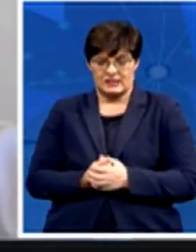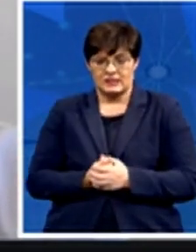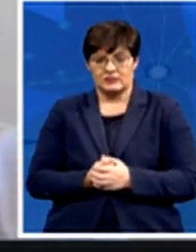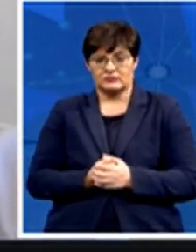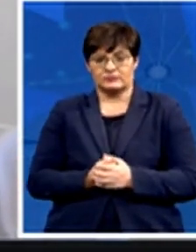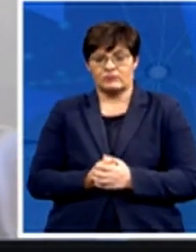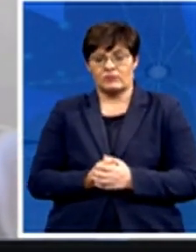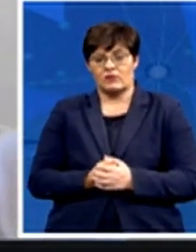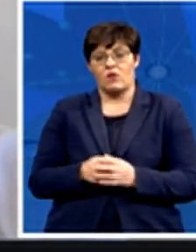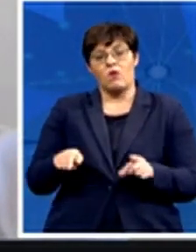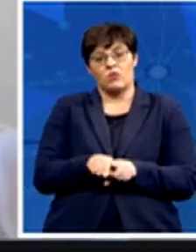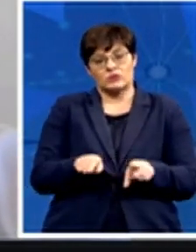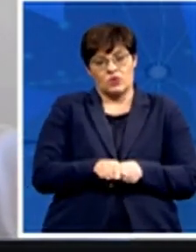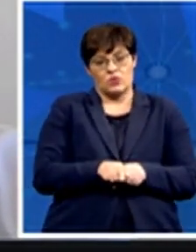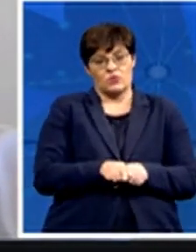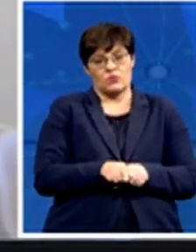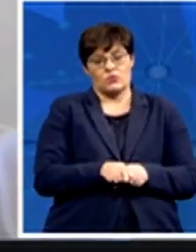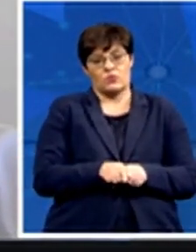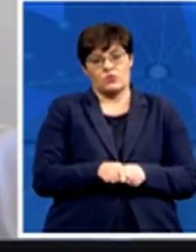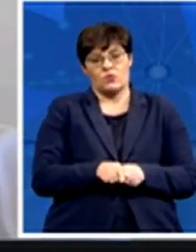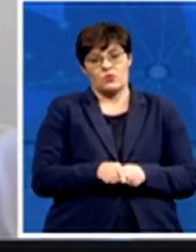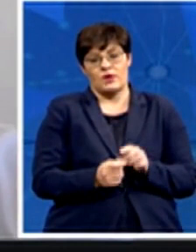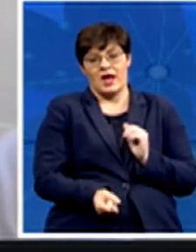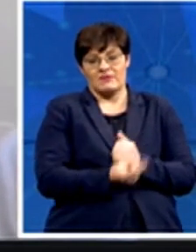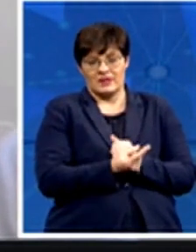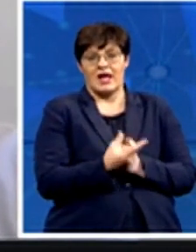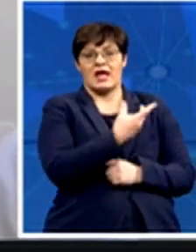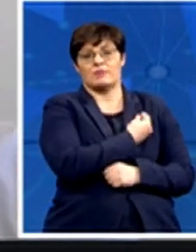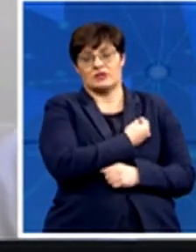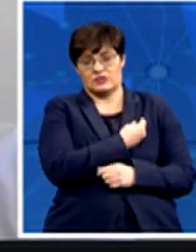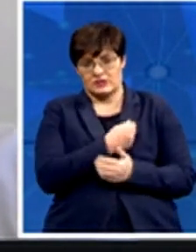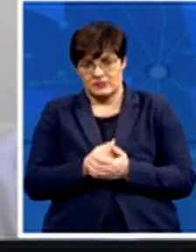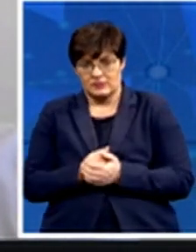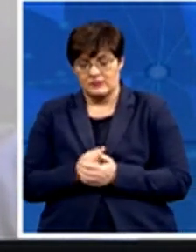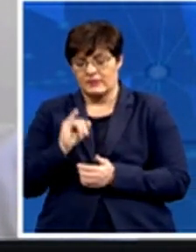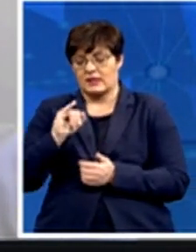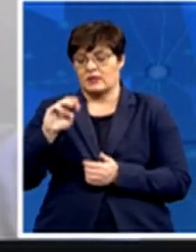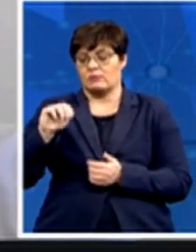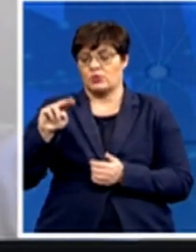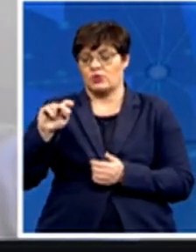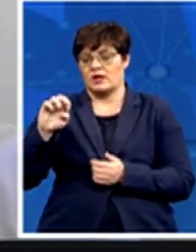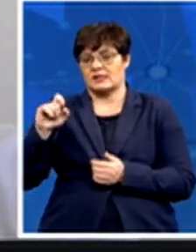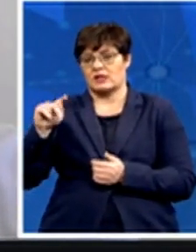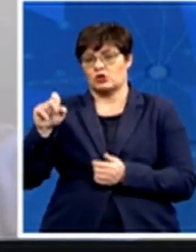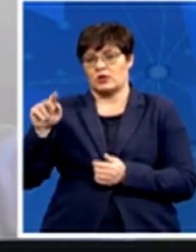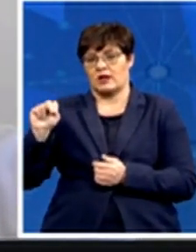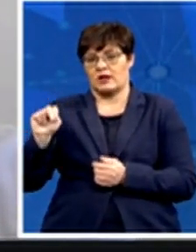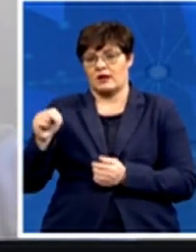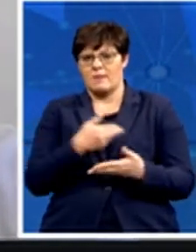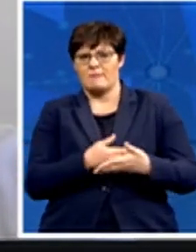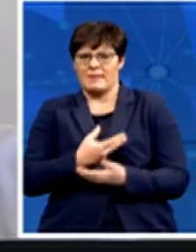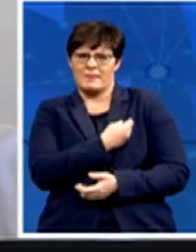adverse events following immunizations. Ms. Flora, over to you. Thank you.